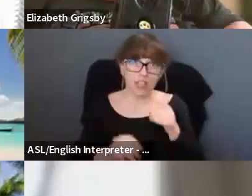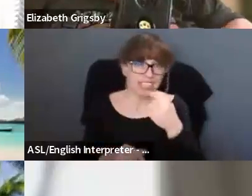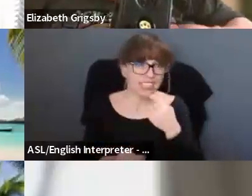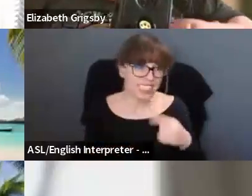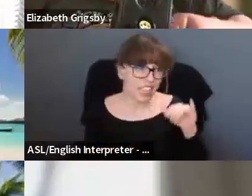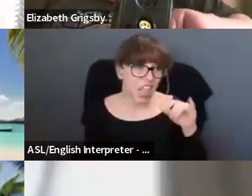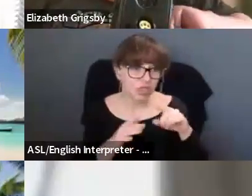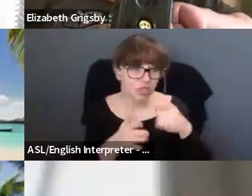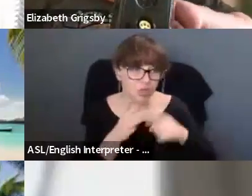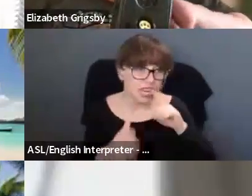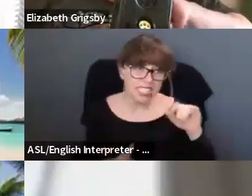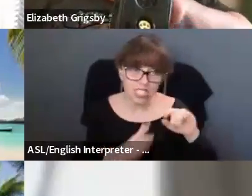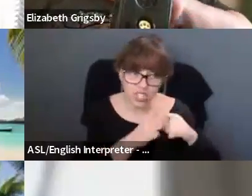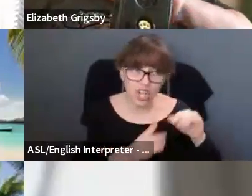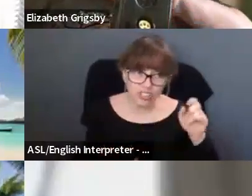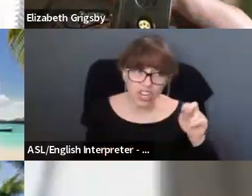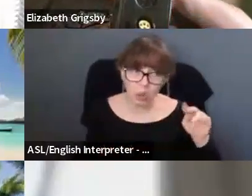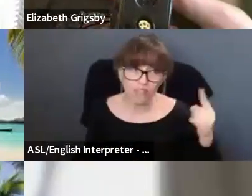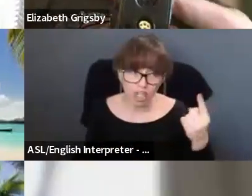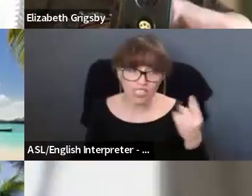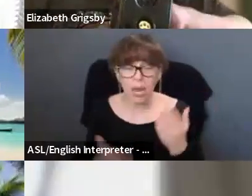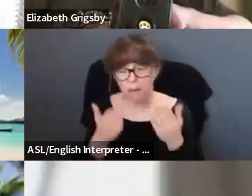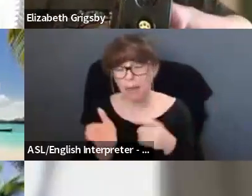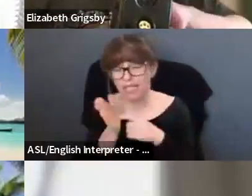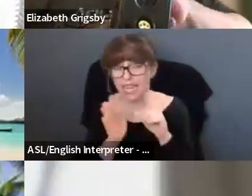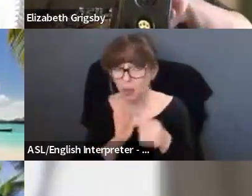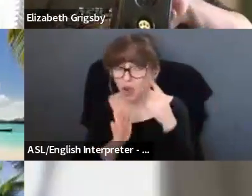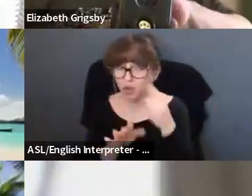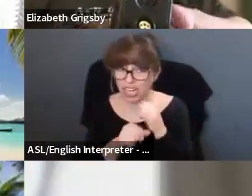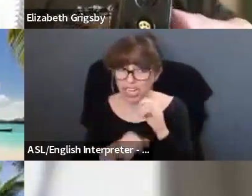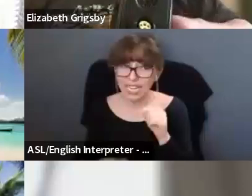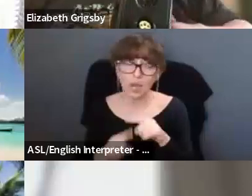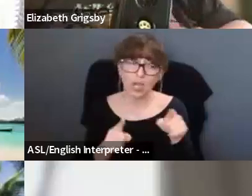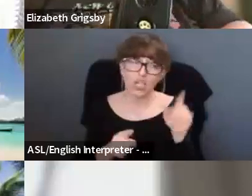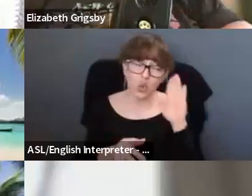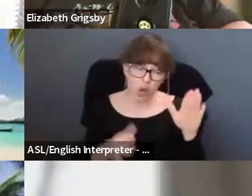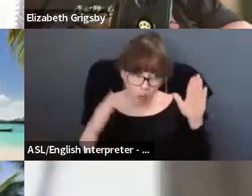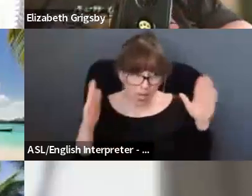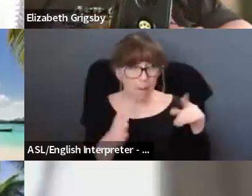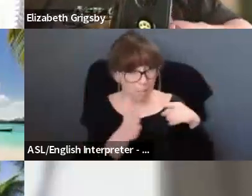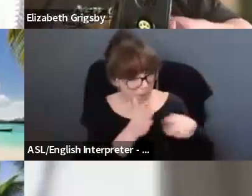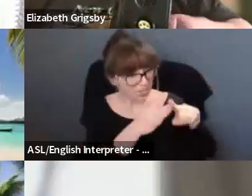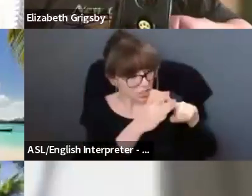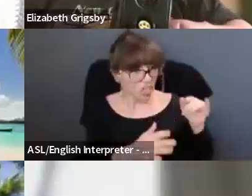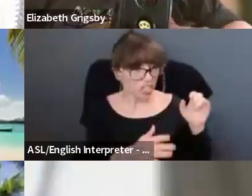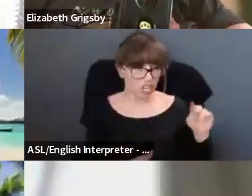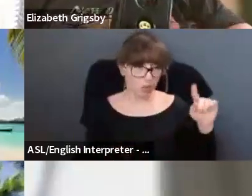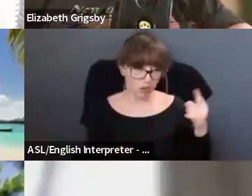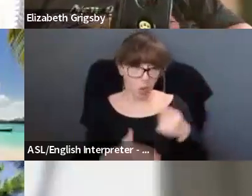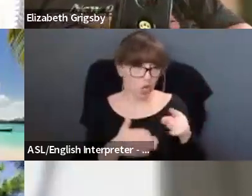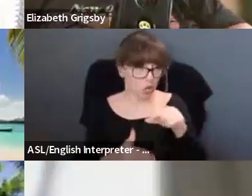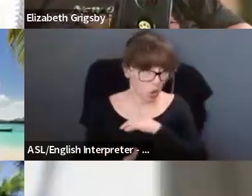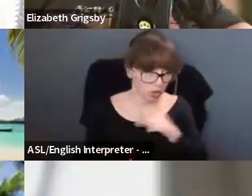1 for you. Whether, it might take a while for us to get some of these things, but you're going to get paid back to January 1 for what you qualify for. Go ahead, Eric. But